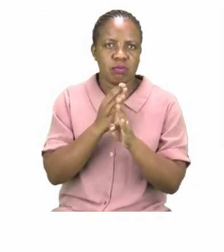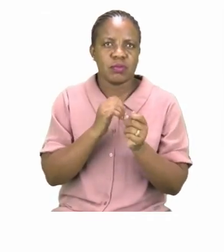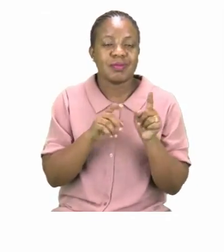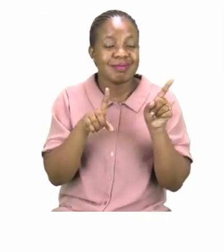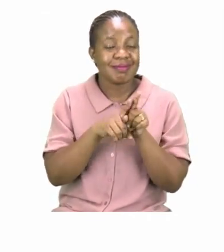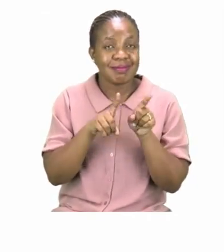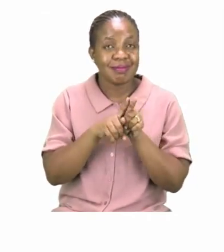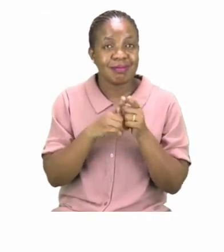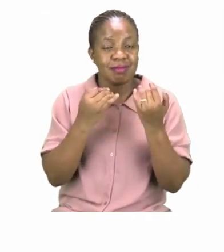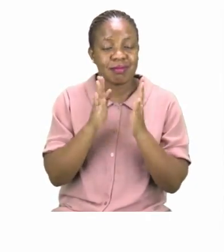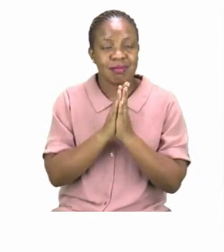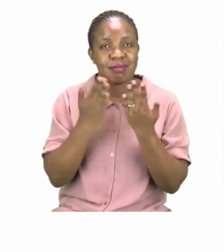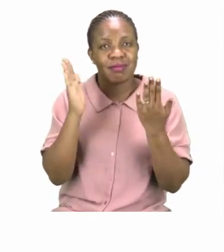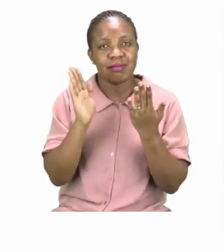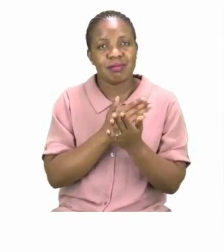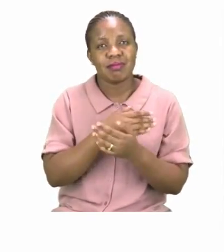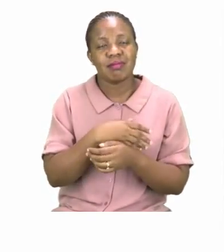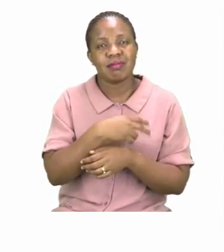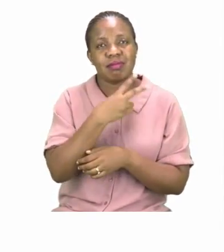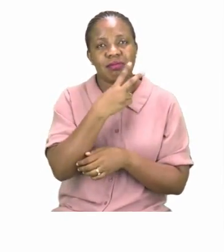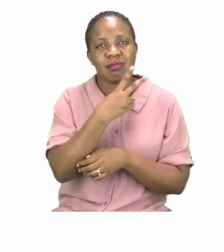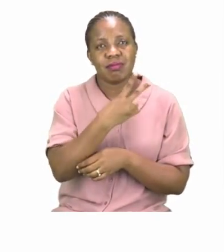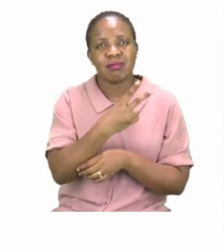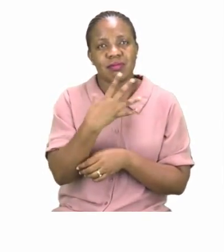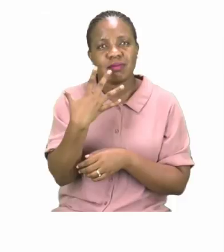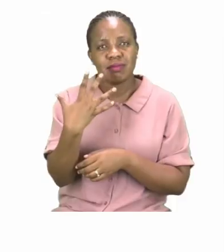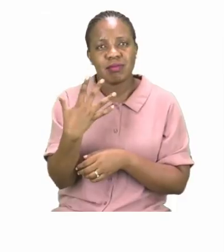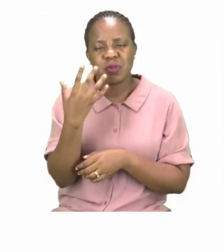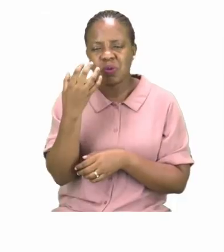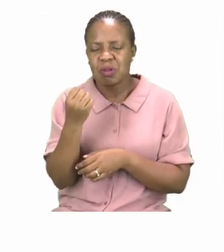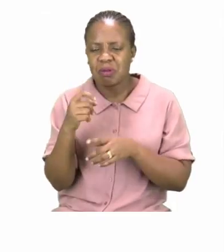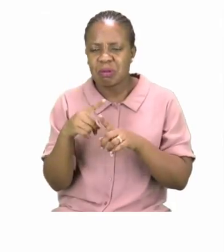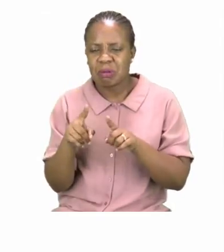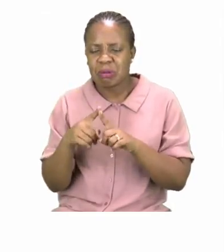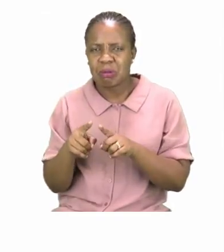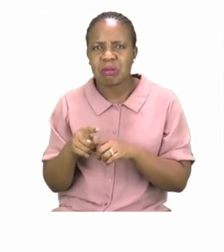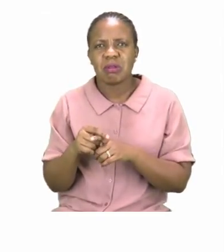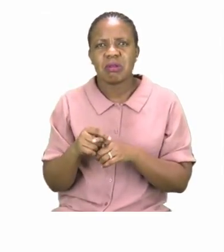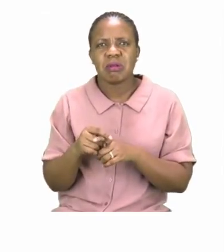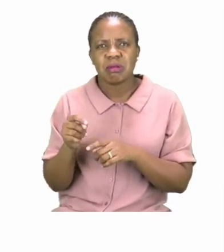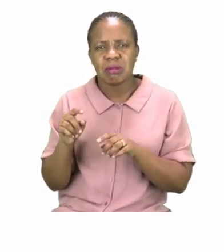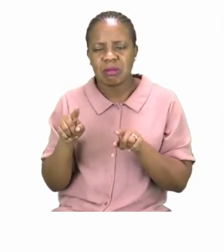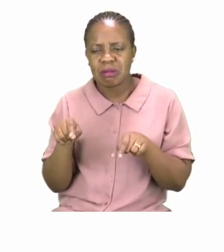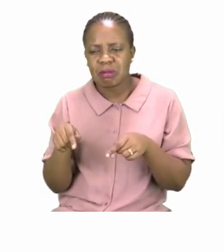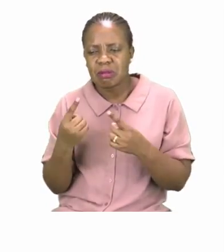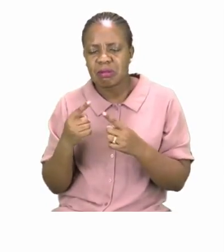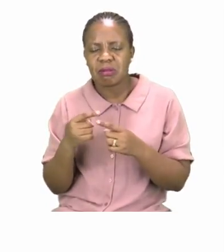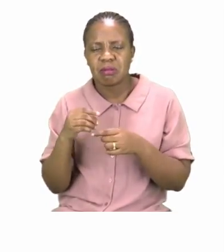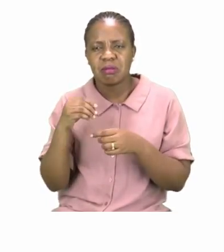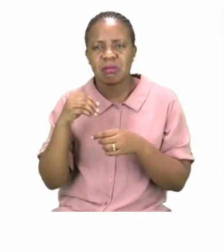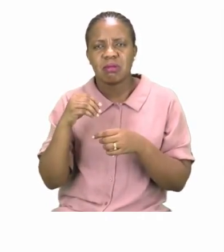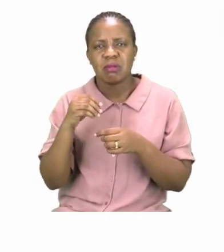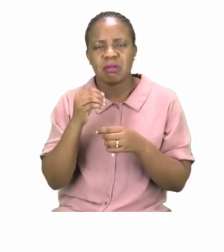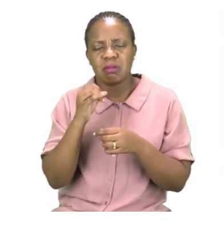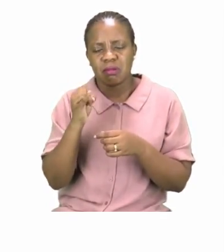Page 25 has different emphasis on what is there. Now you can see